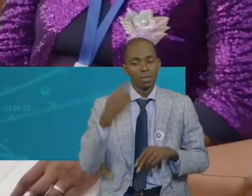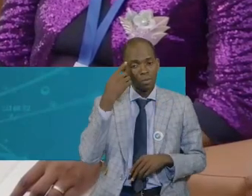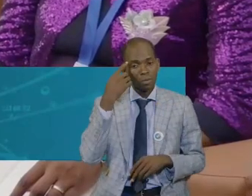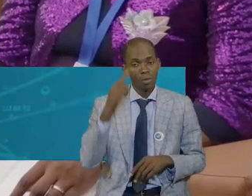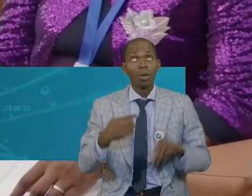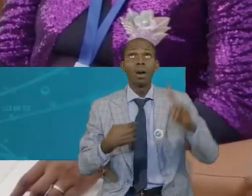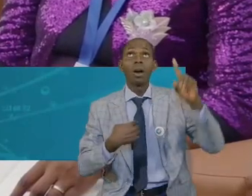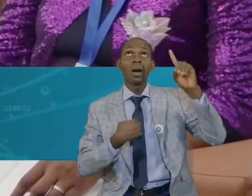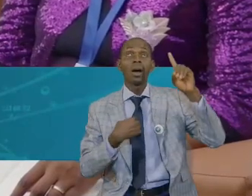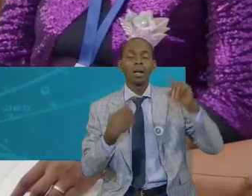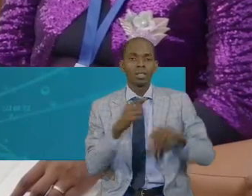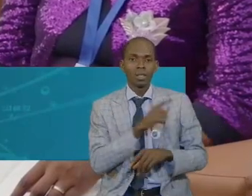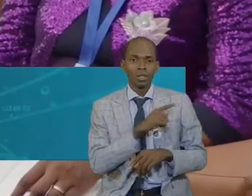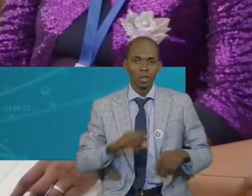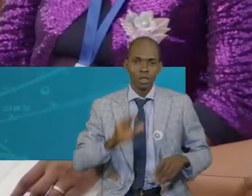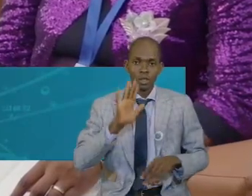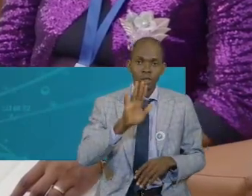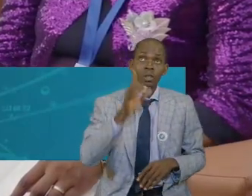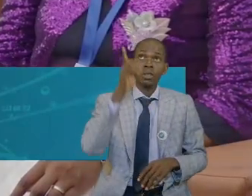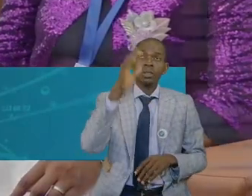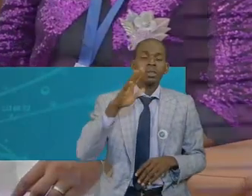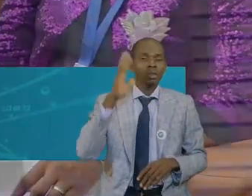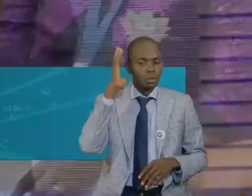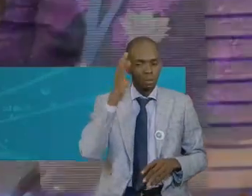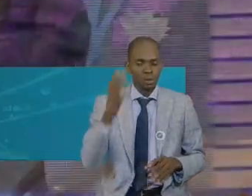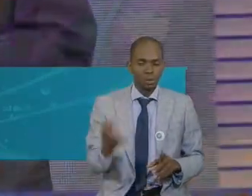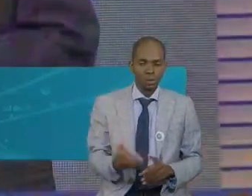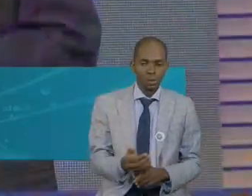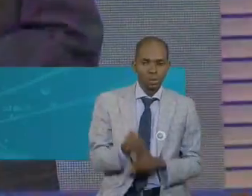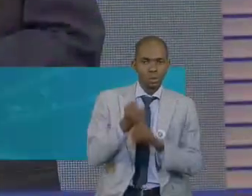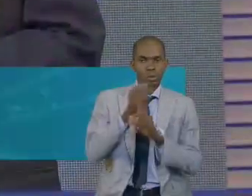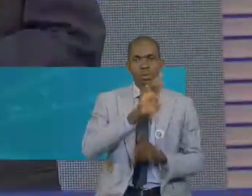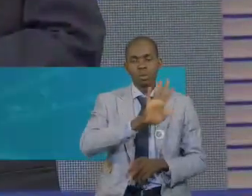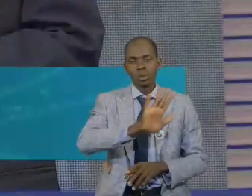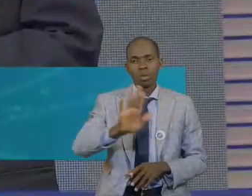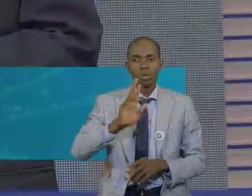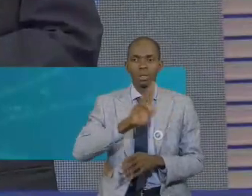God, will hold thy right hand,